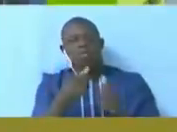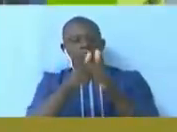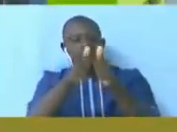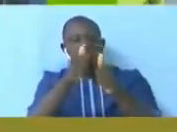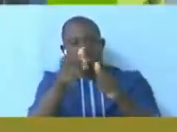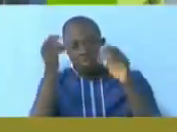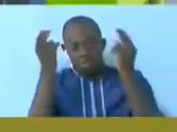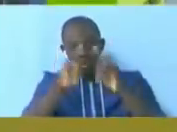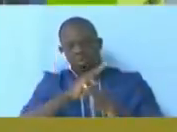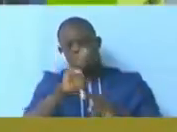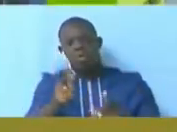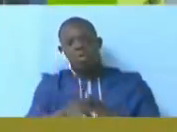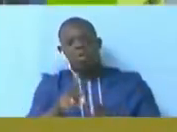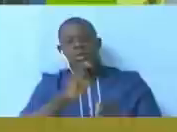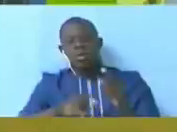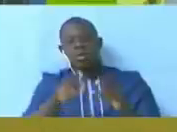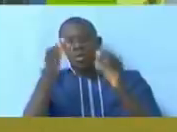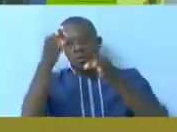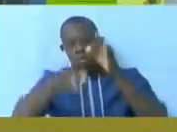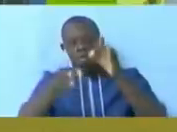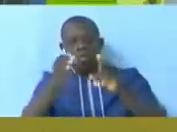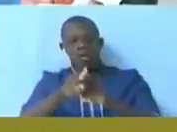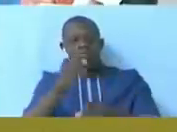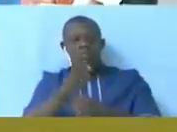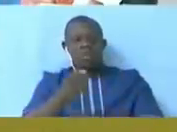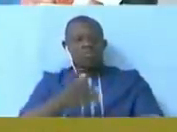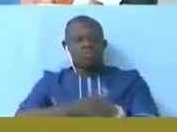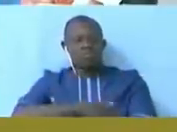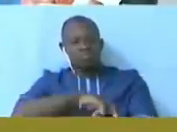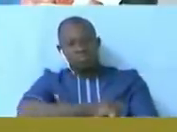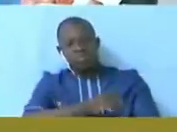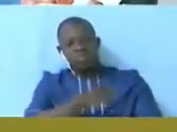the court convicted them. Yes, of course.